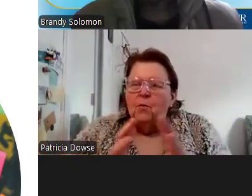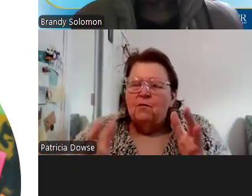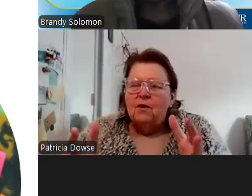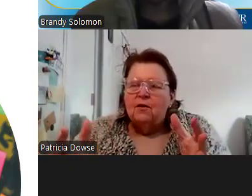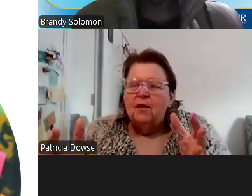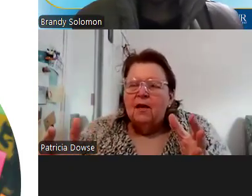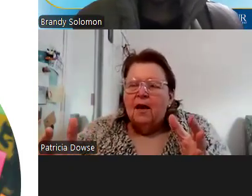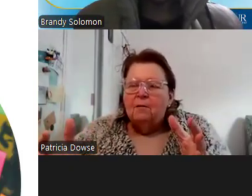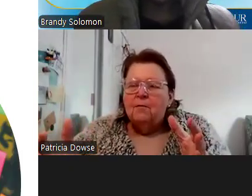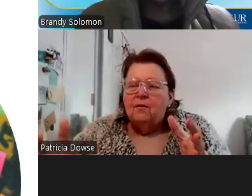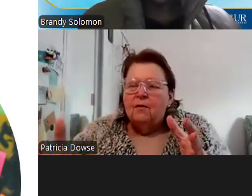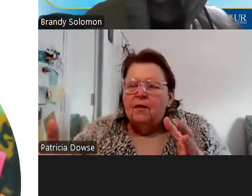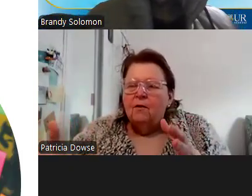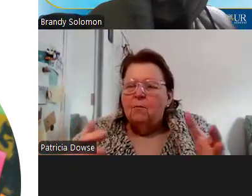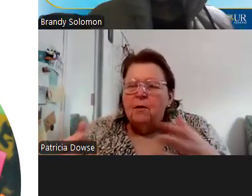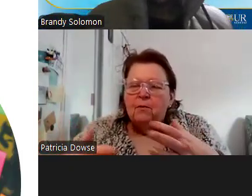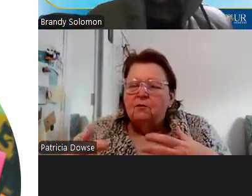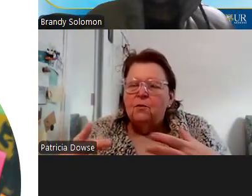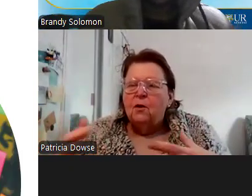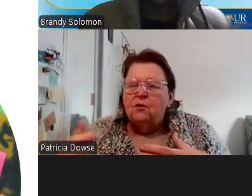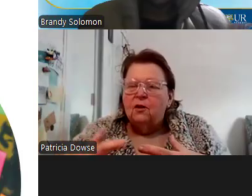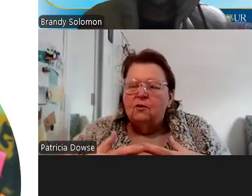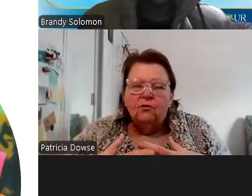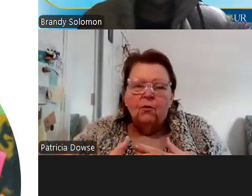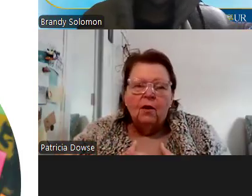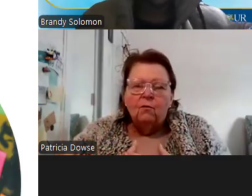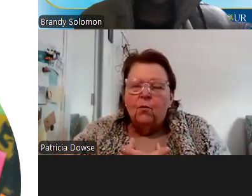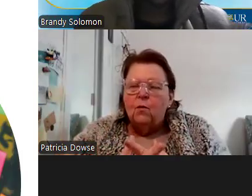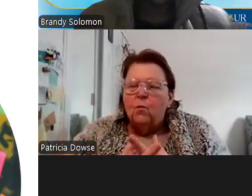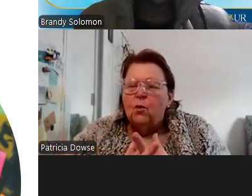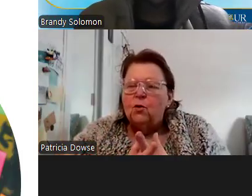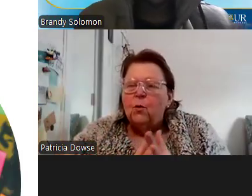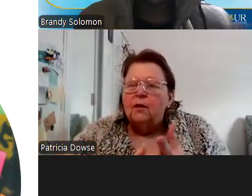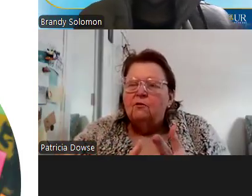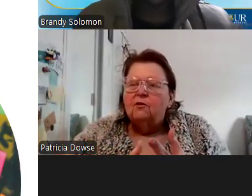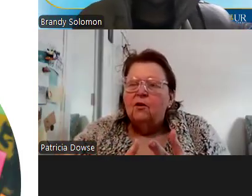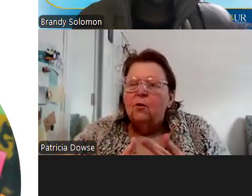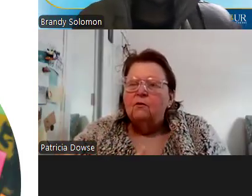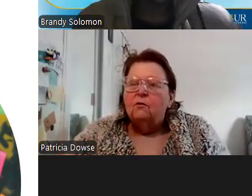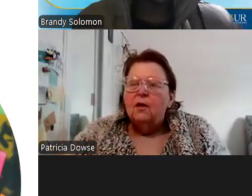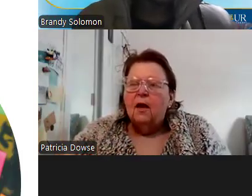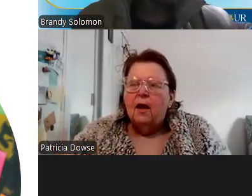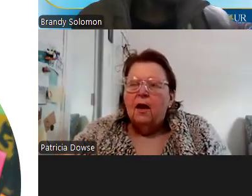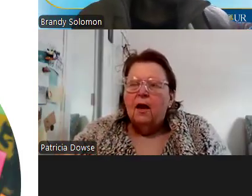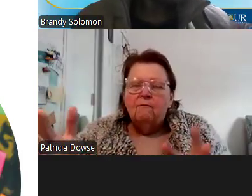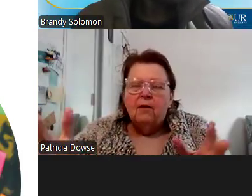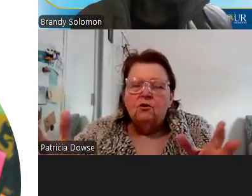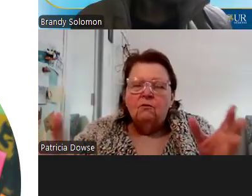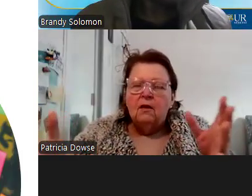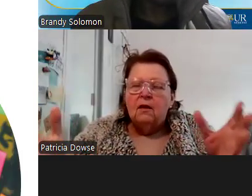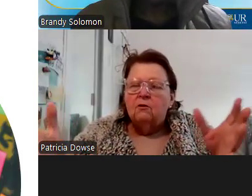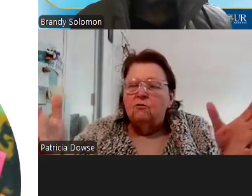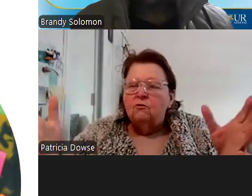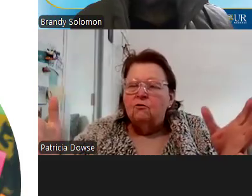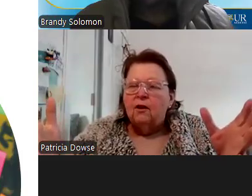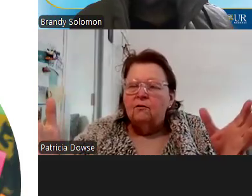are. But we figured there are people that don't know each other. So if we could quickly just encourage, invite you